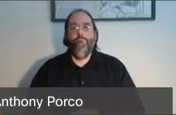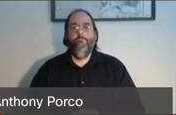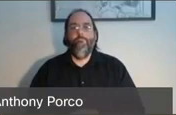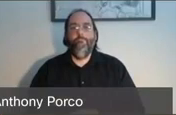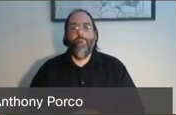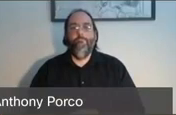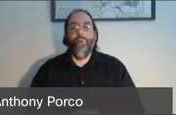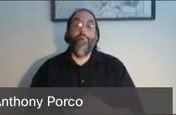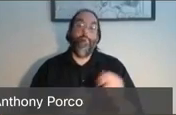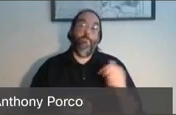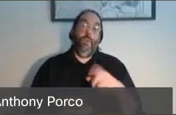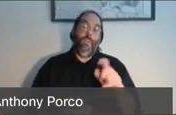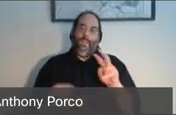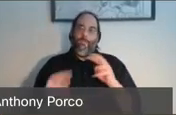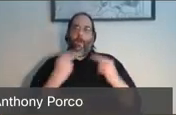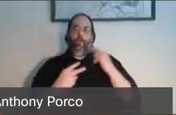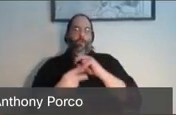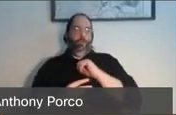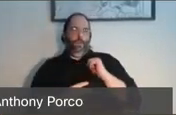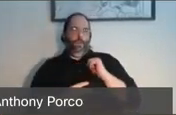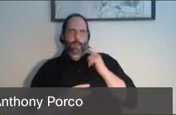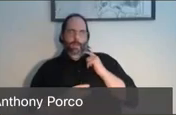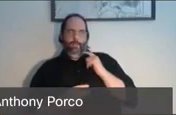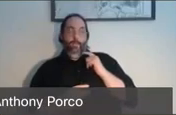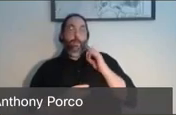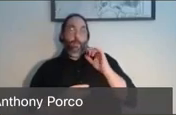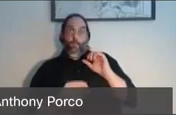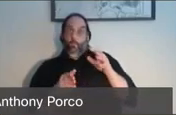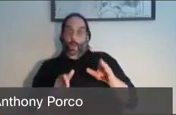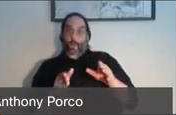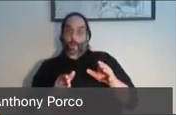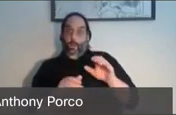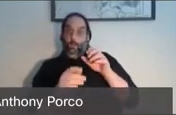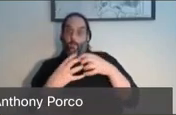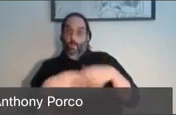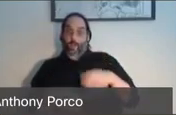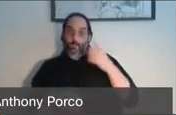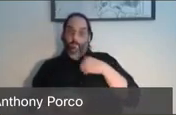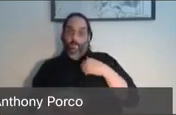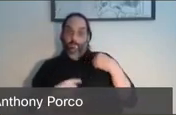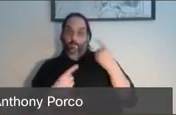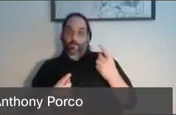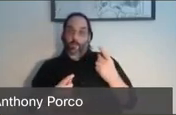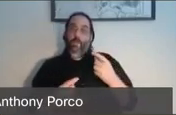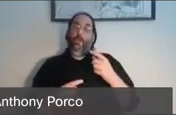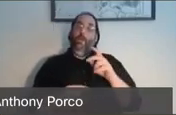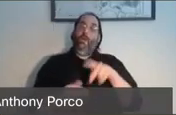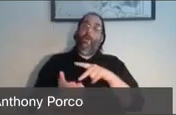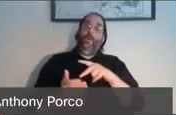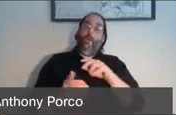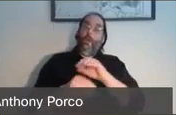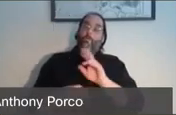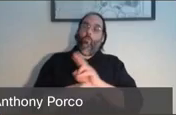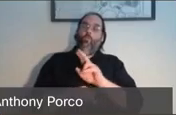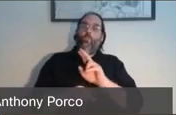We have all needed to monitor ourselves and ask, is this really working for me? As counselors, we use the person-centered tool, what's working and what's